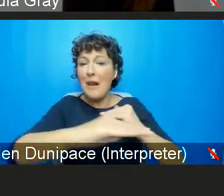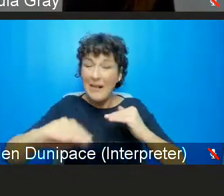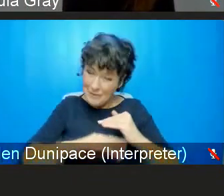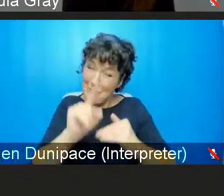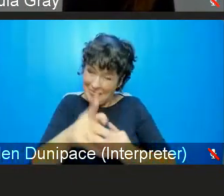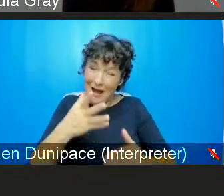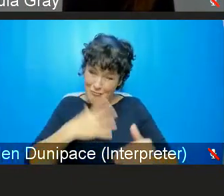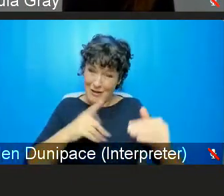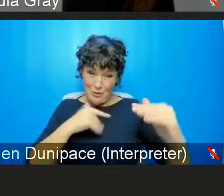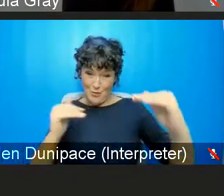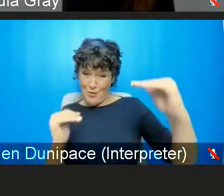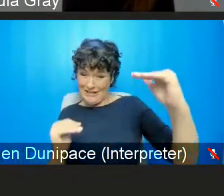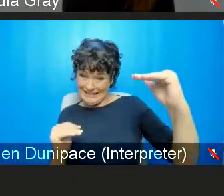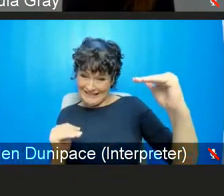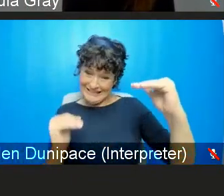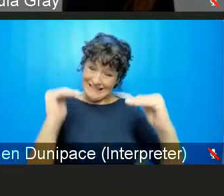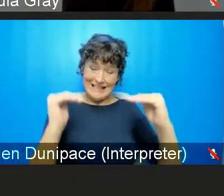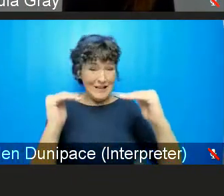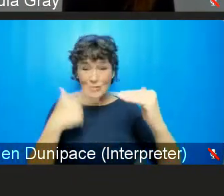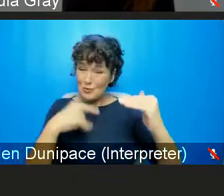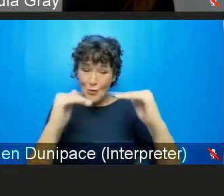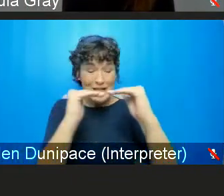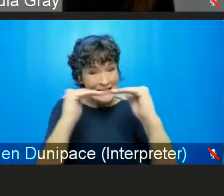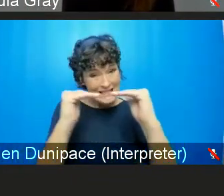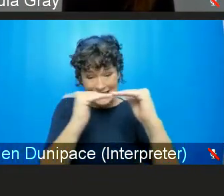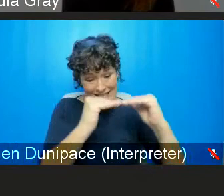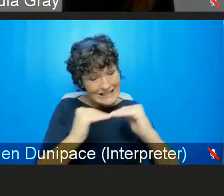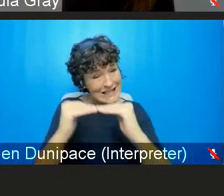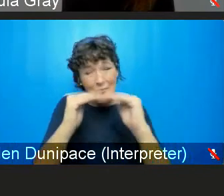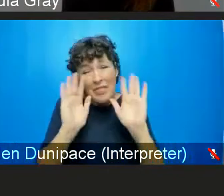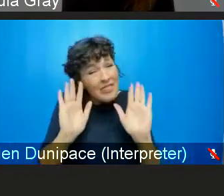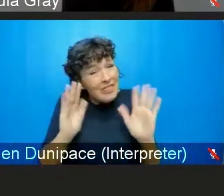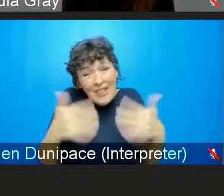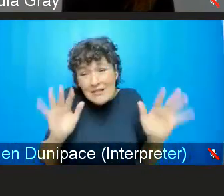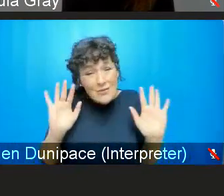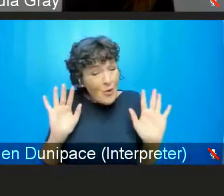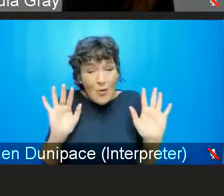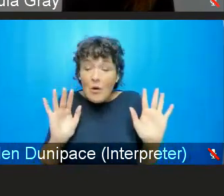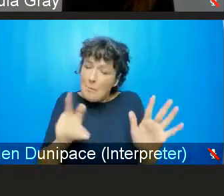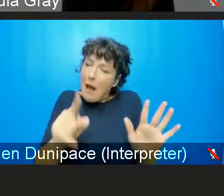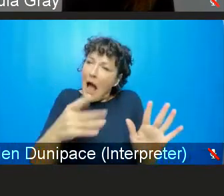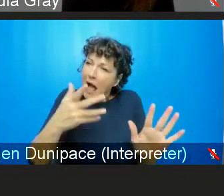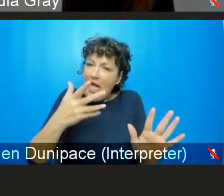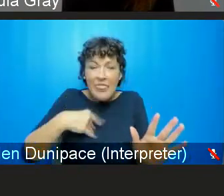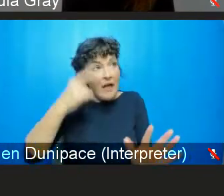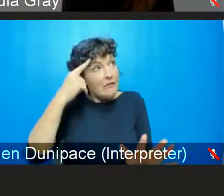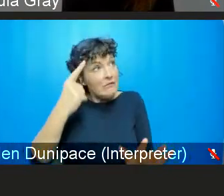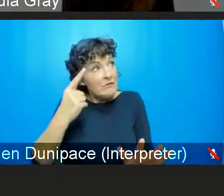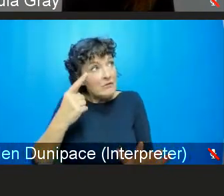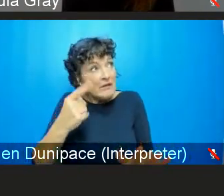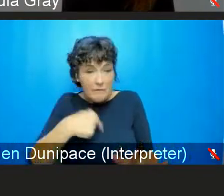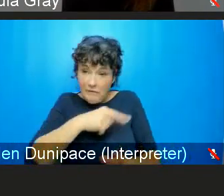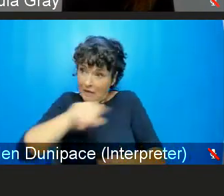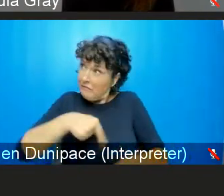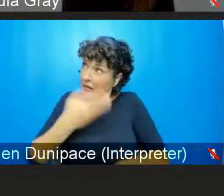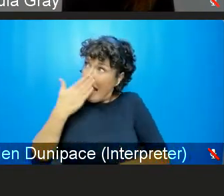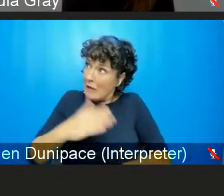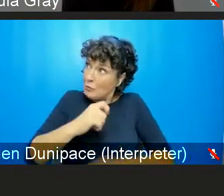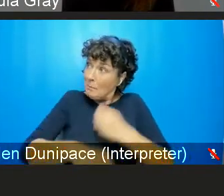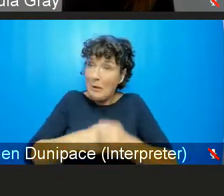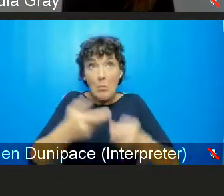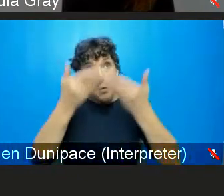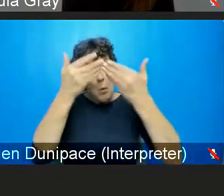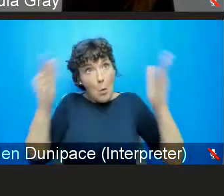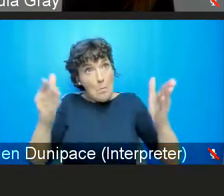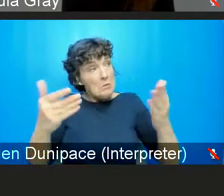for disabled candidates. Yeah, so just being open to new recruitment processes. And I think I like the fact that the